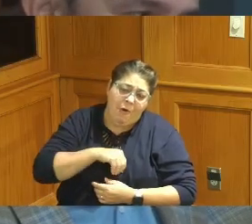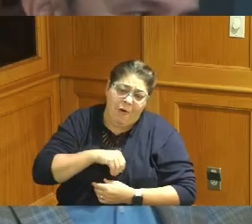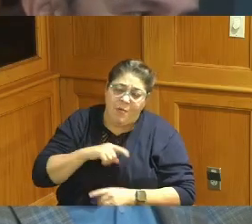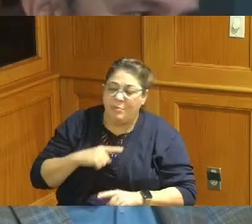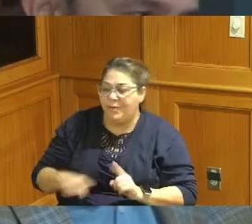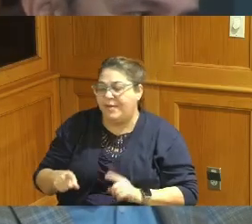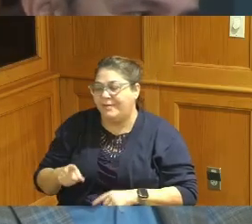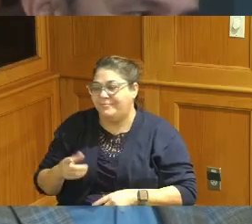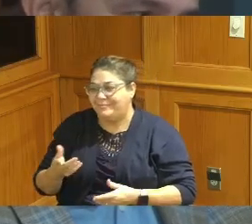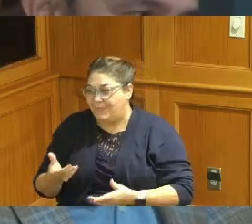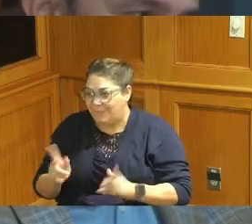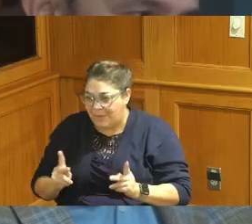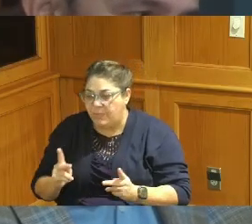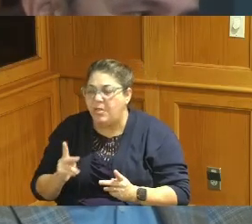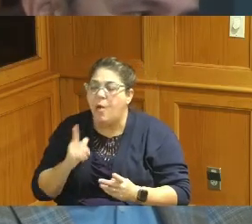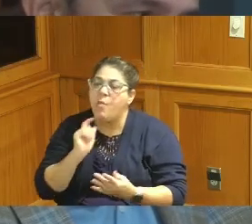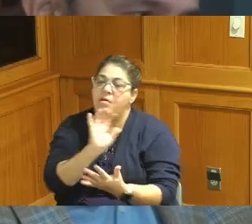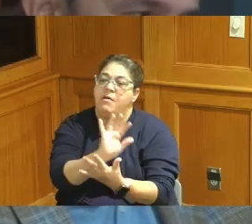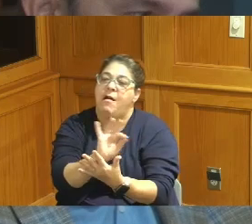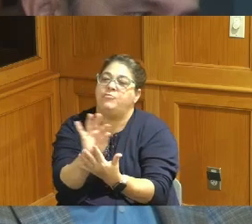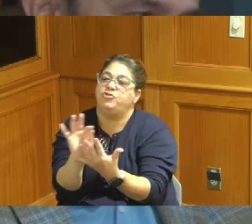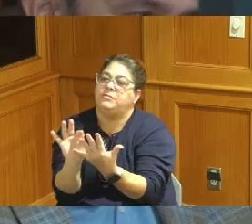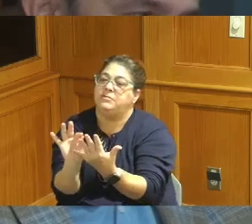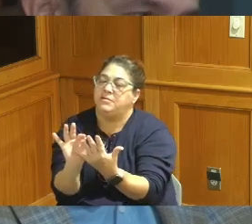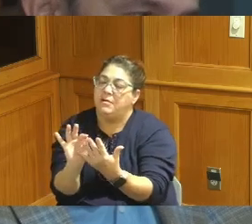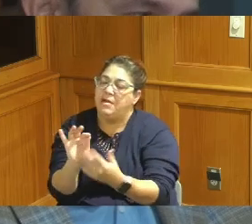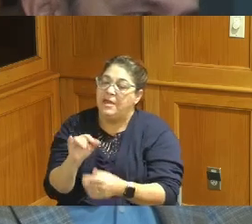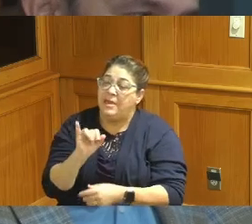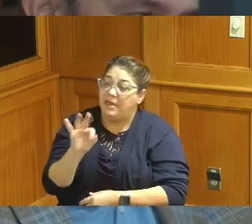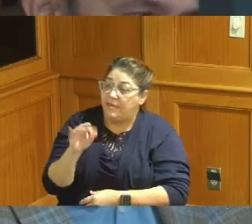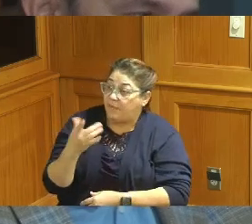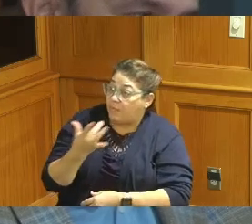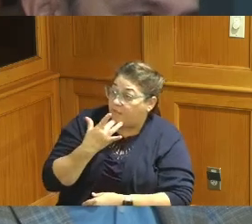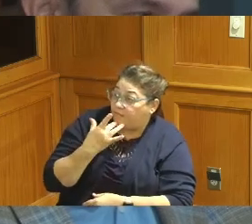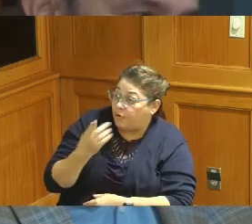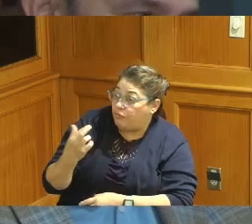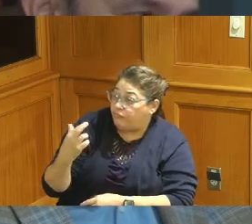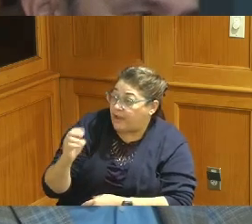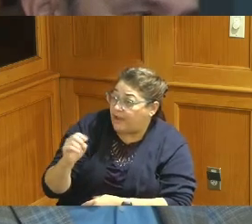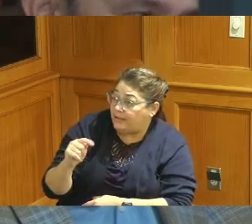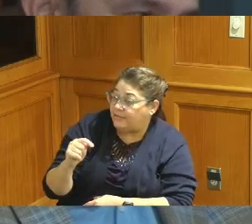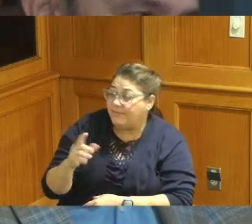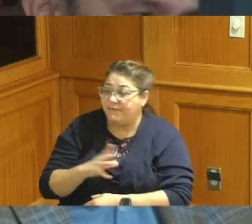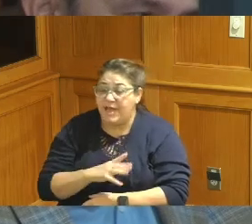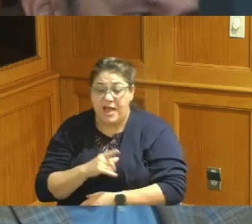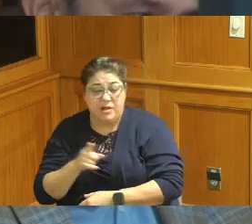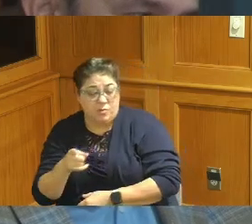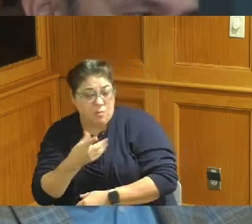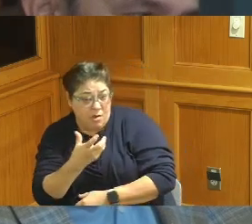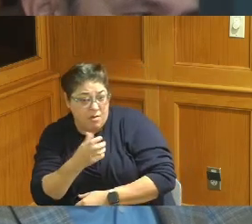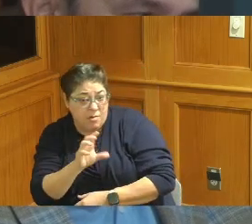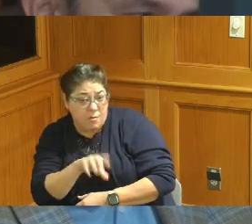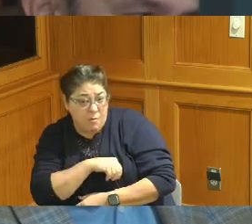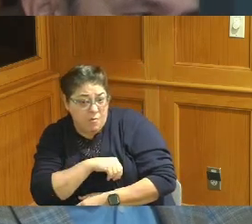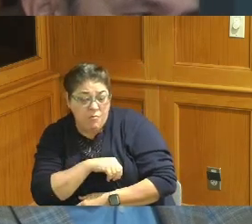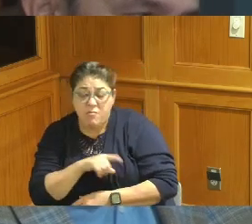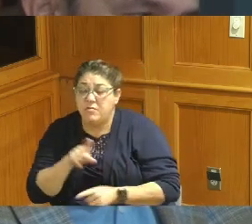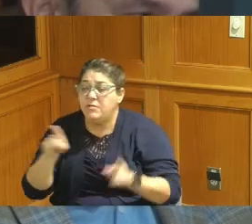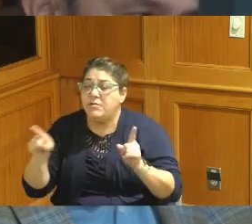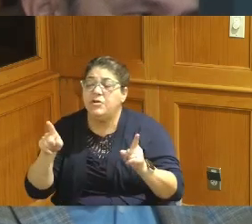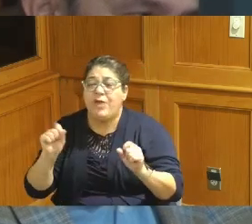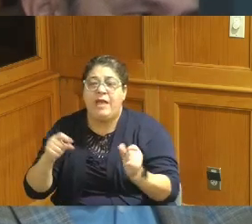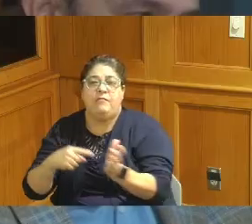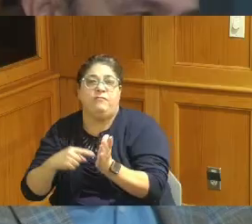for options. I want it to be affordable if you want to rent. I want to be affordable if you want to own. But